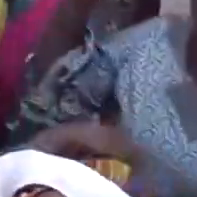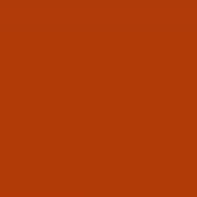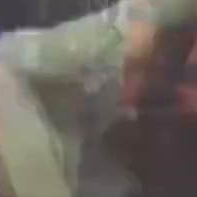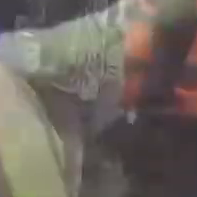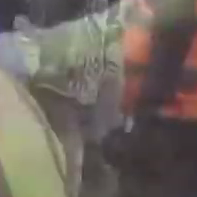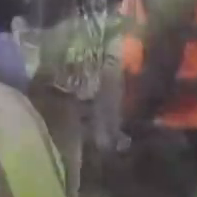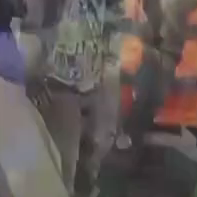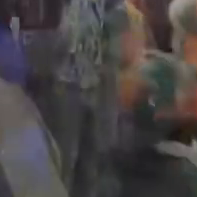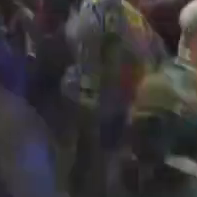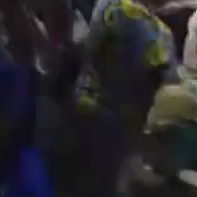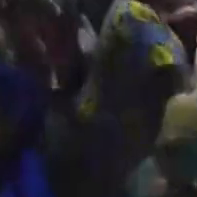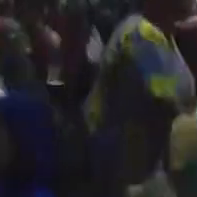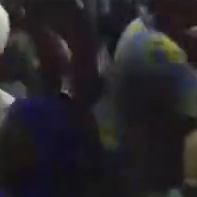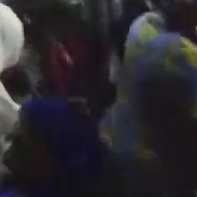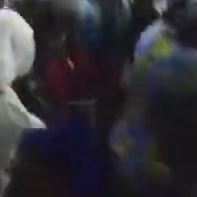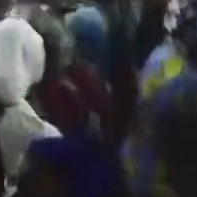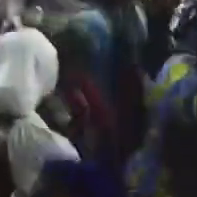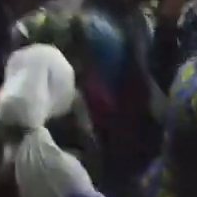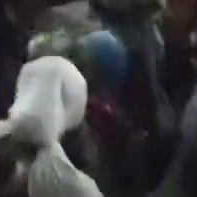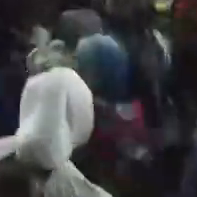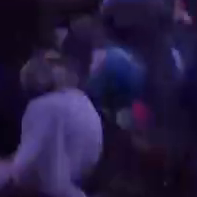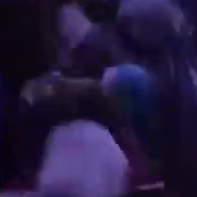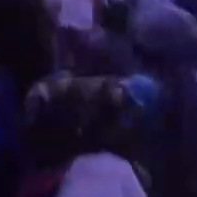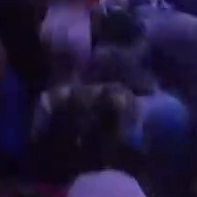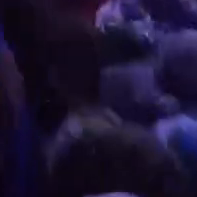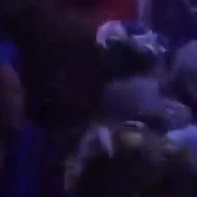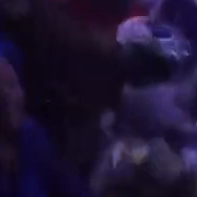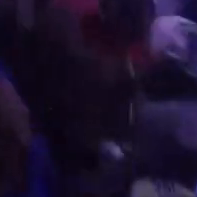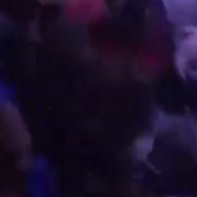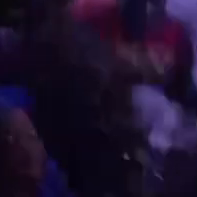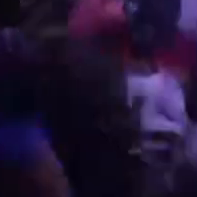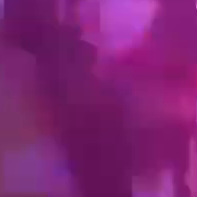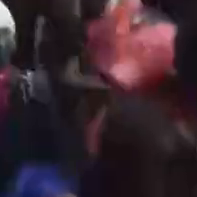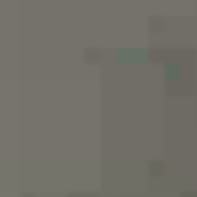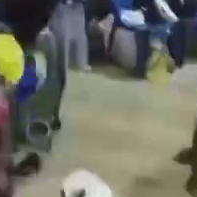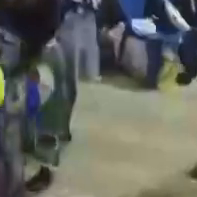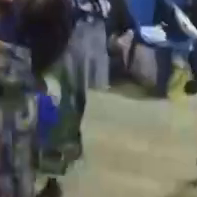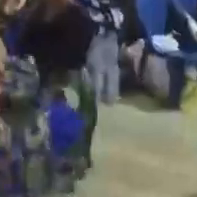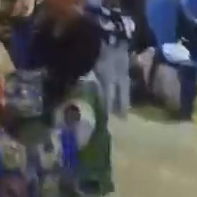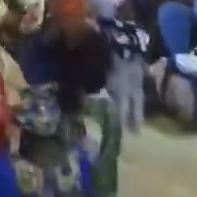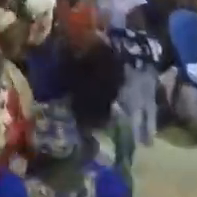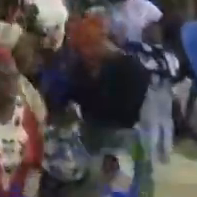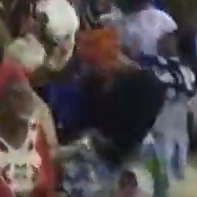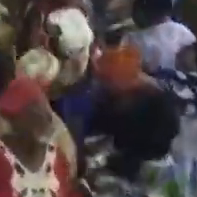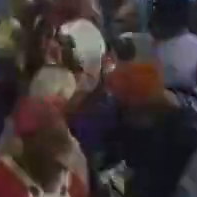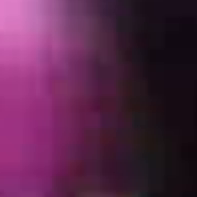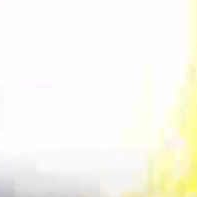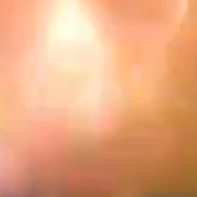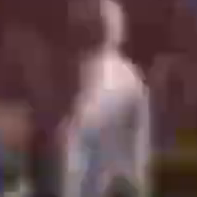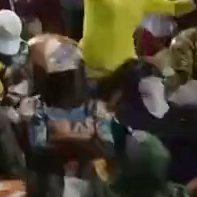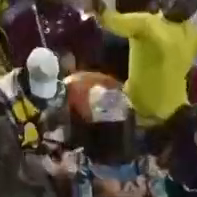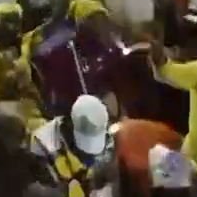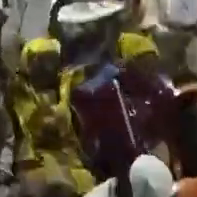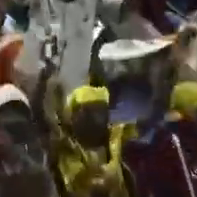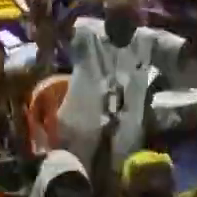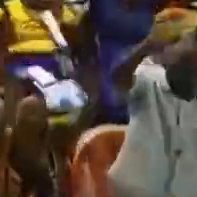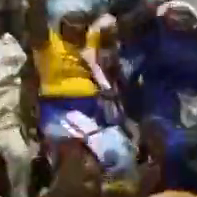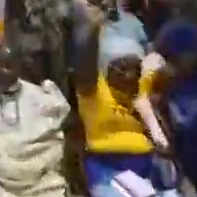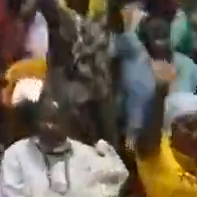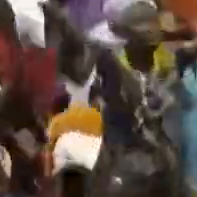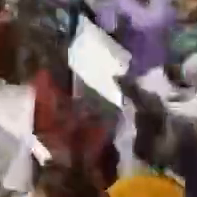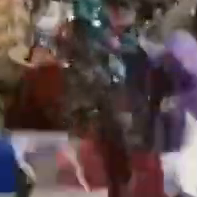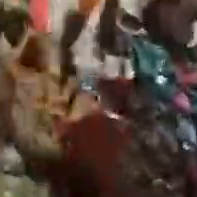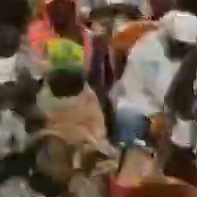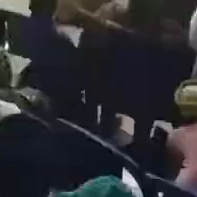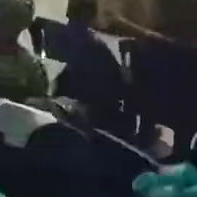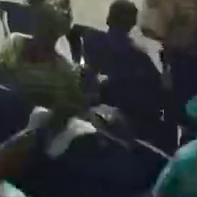lowo o ti gbona giri giri ojo meke loku o kakiri ori gumereri agbaye lo kiki ilu lupu